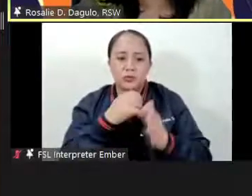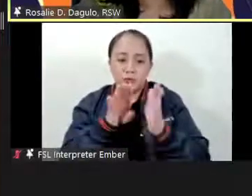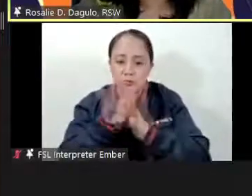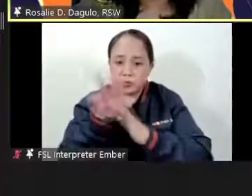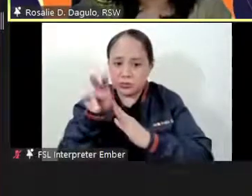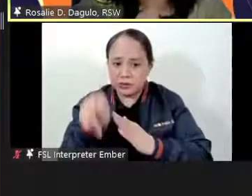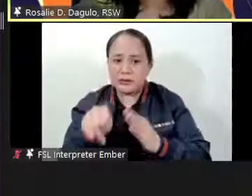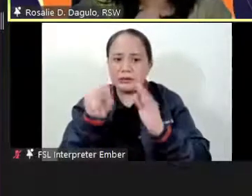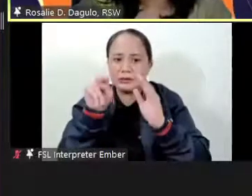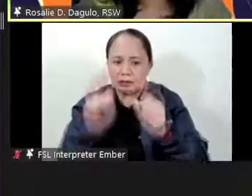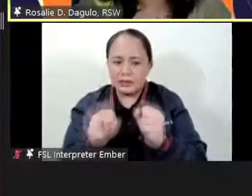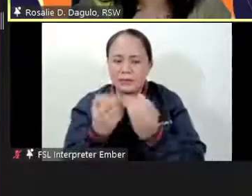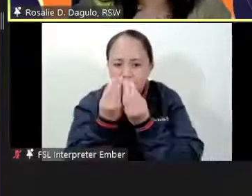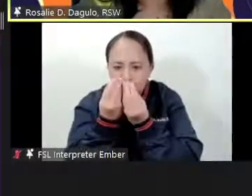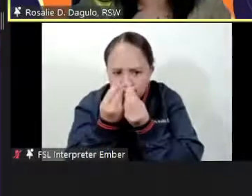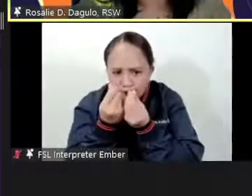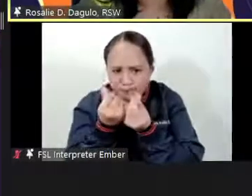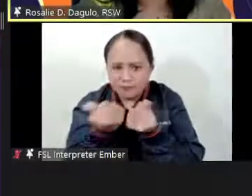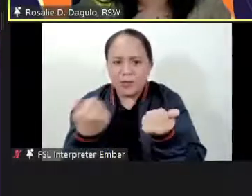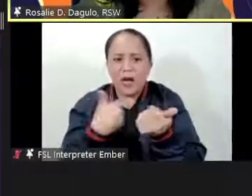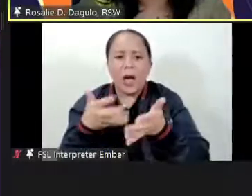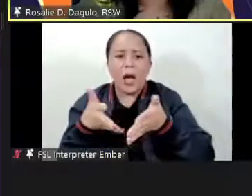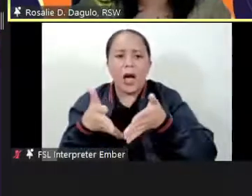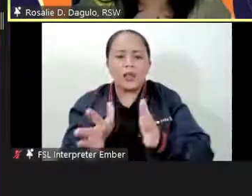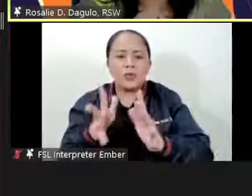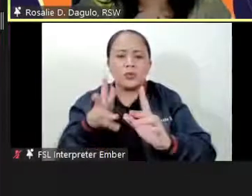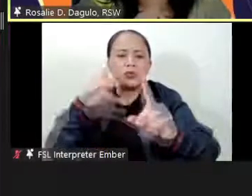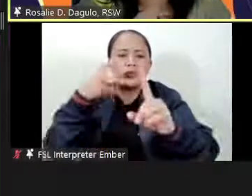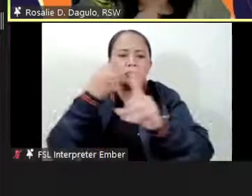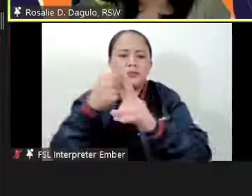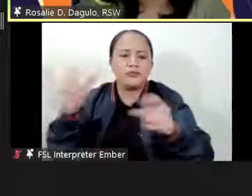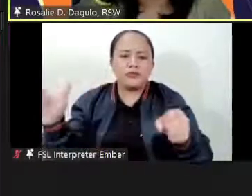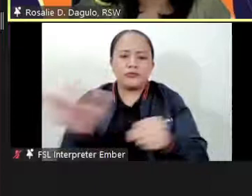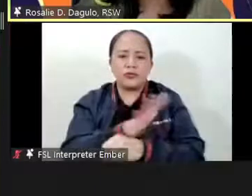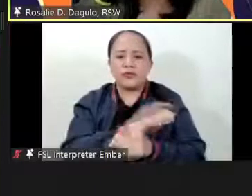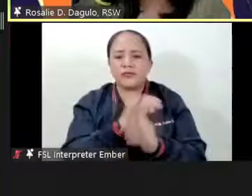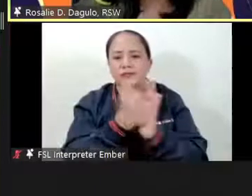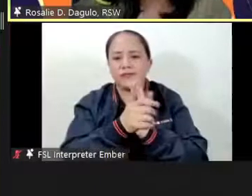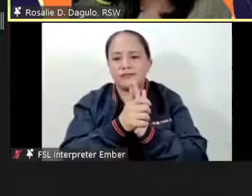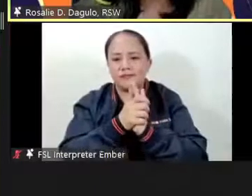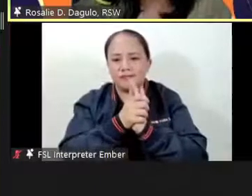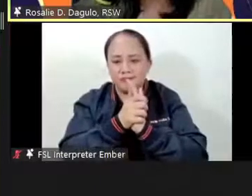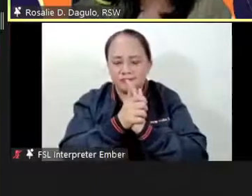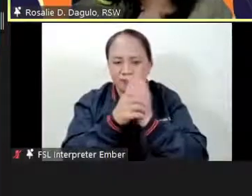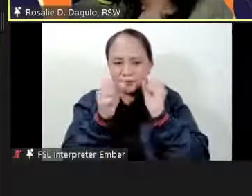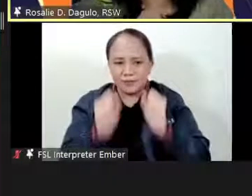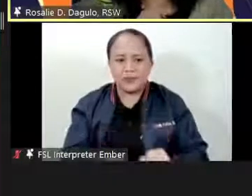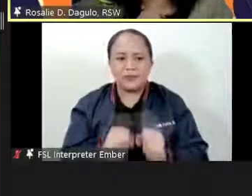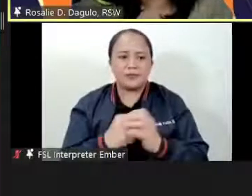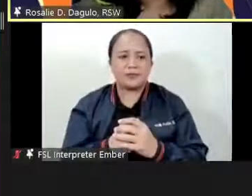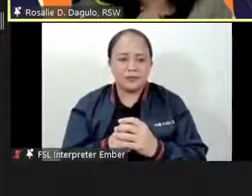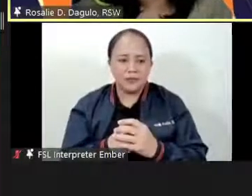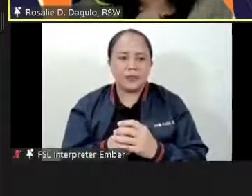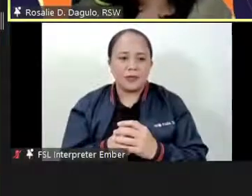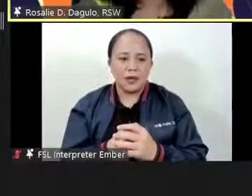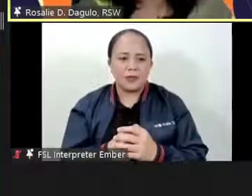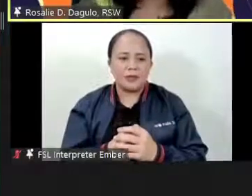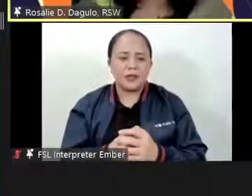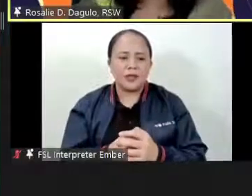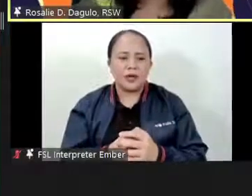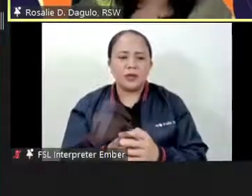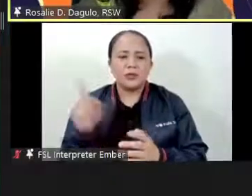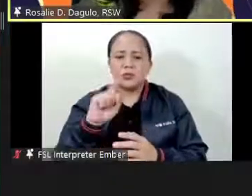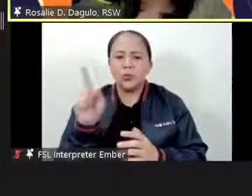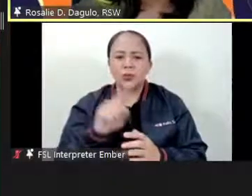be fully met, allowing them to reach their full potential. So what is permanency